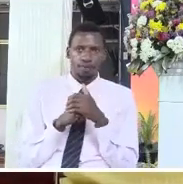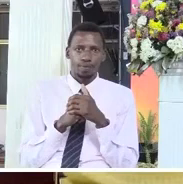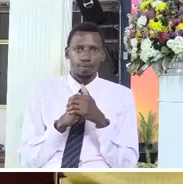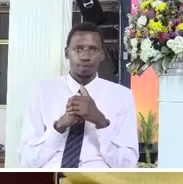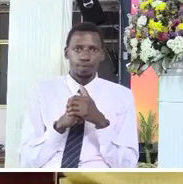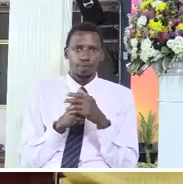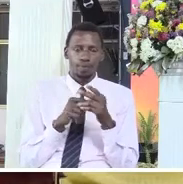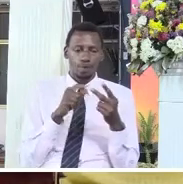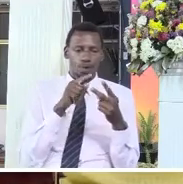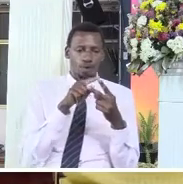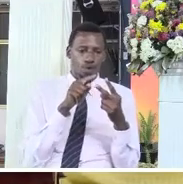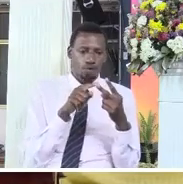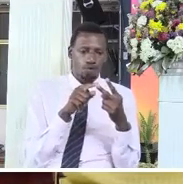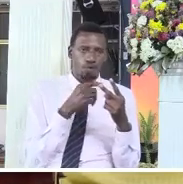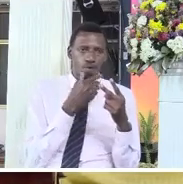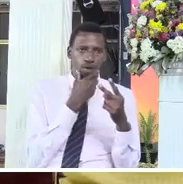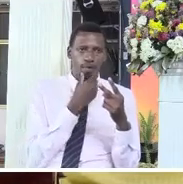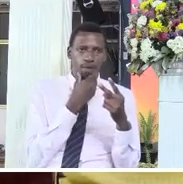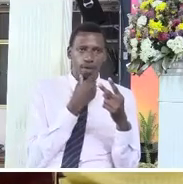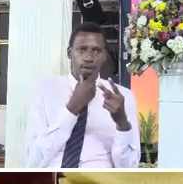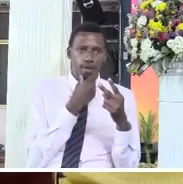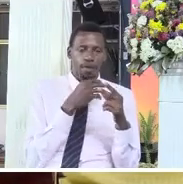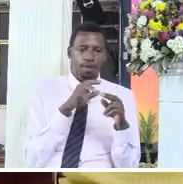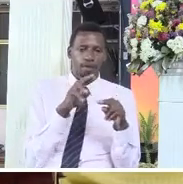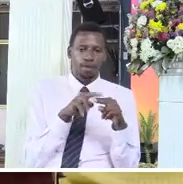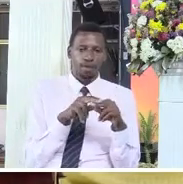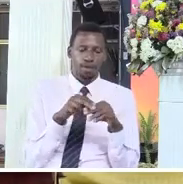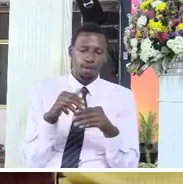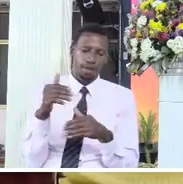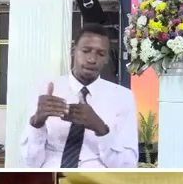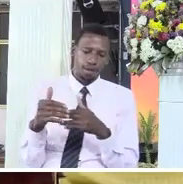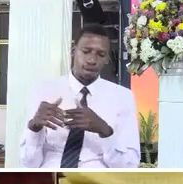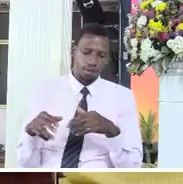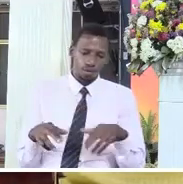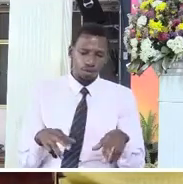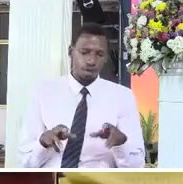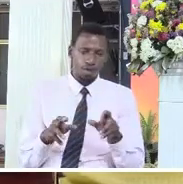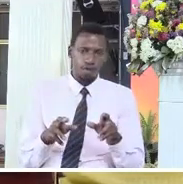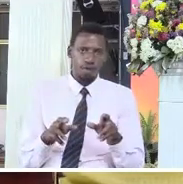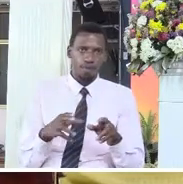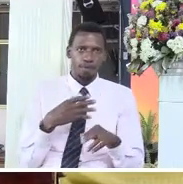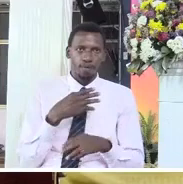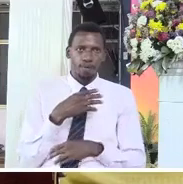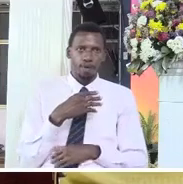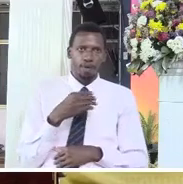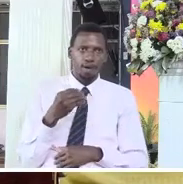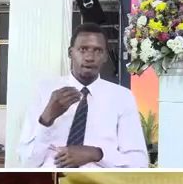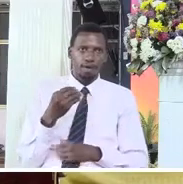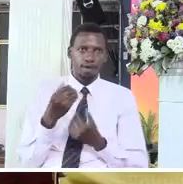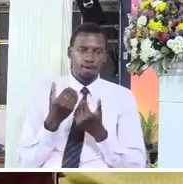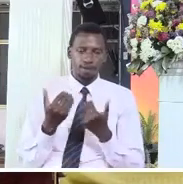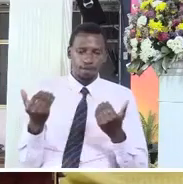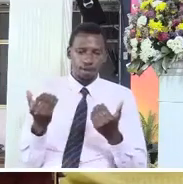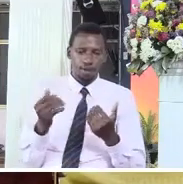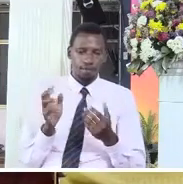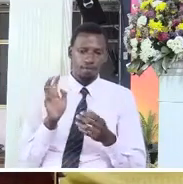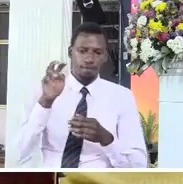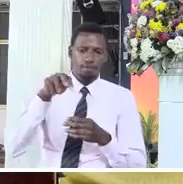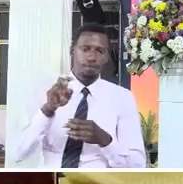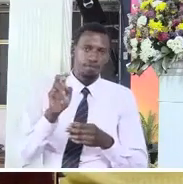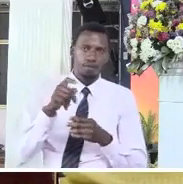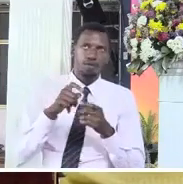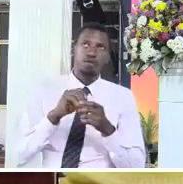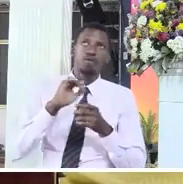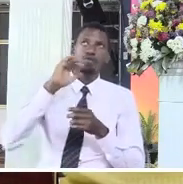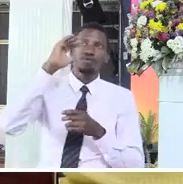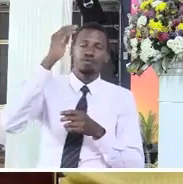Two gentlemen are seated next to a river, and their children jumping into the river from a cliff